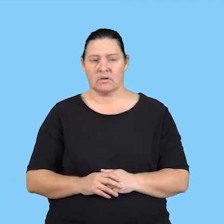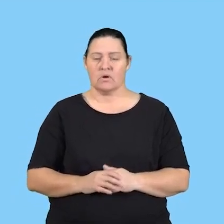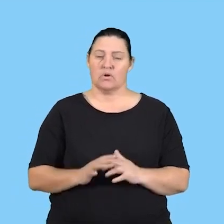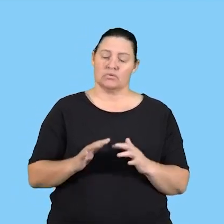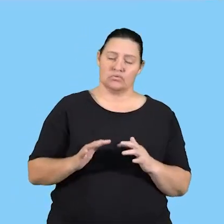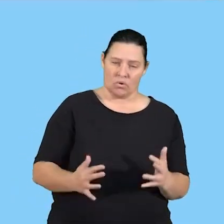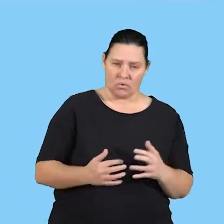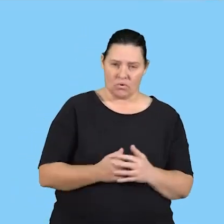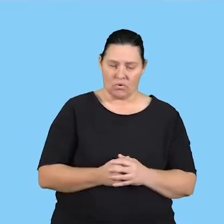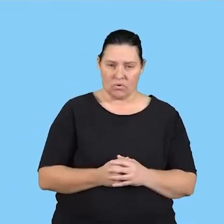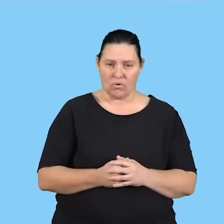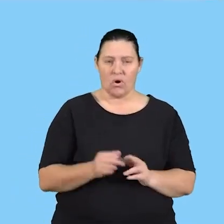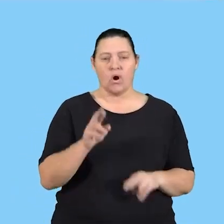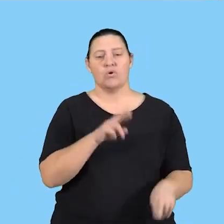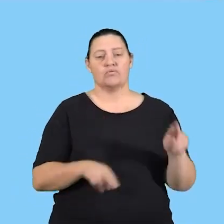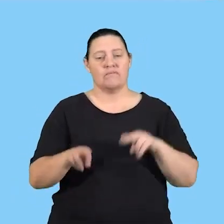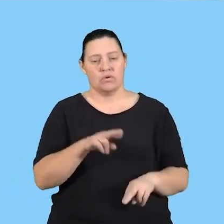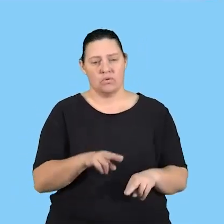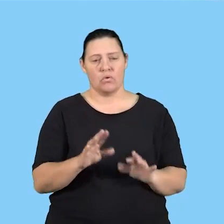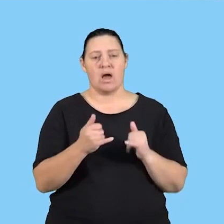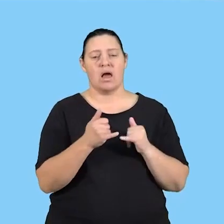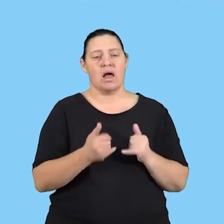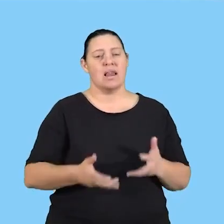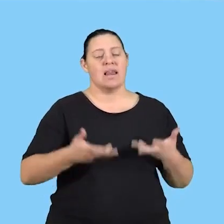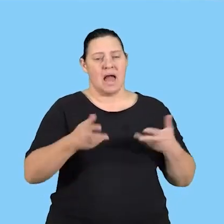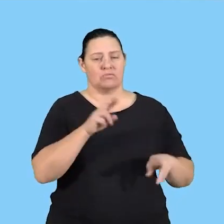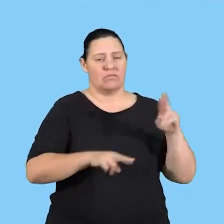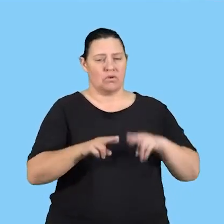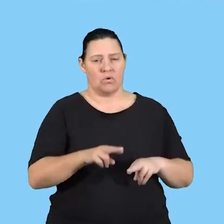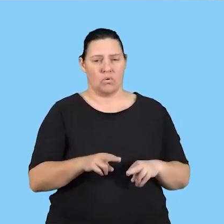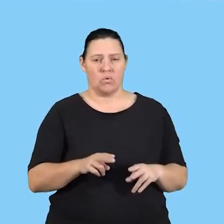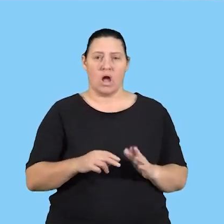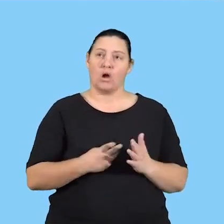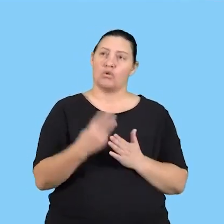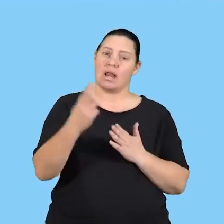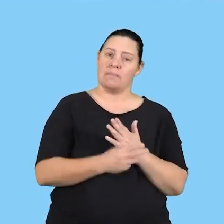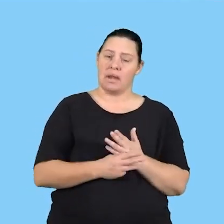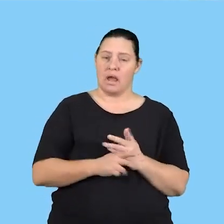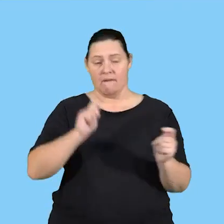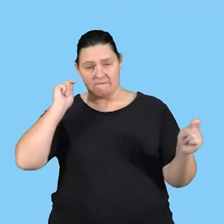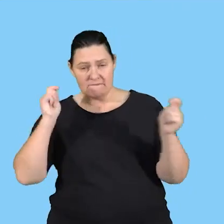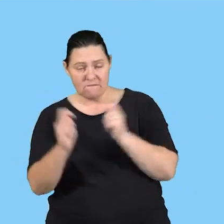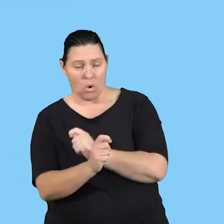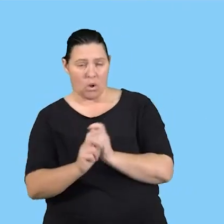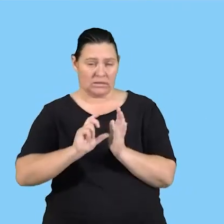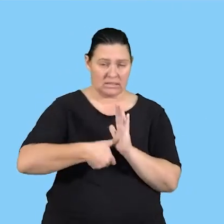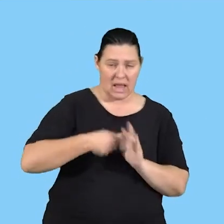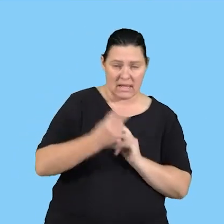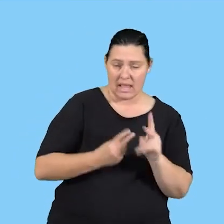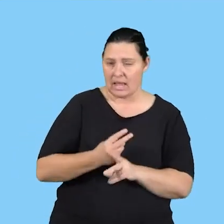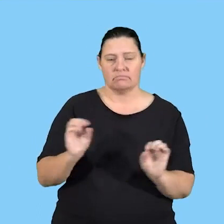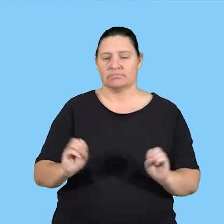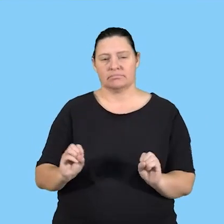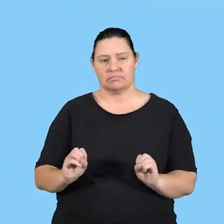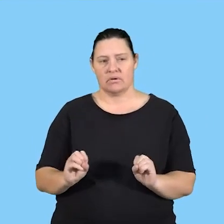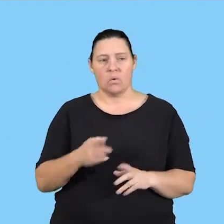So, colleagues, the review was a light review and not a curriculum redesign. It was meant, or